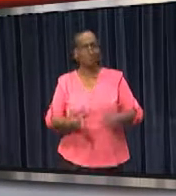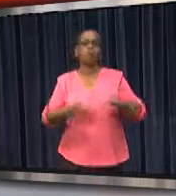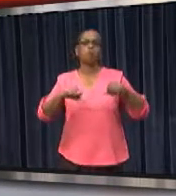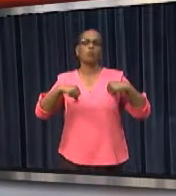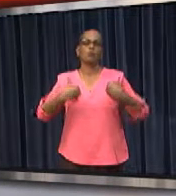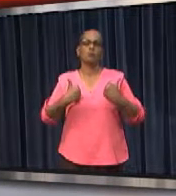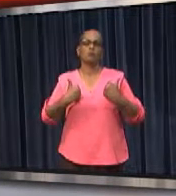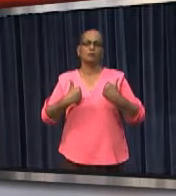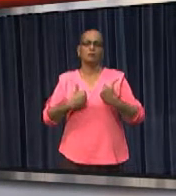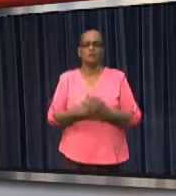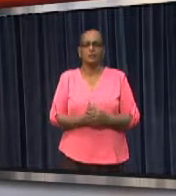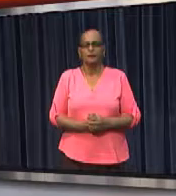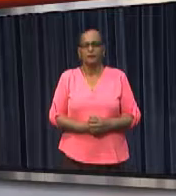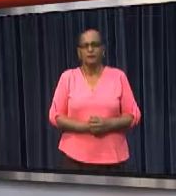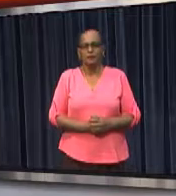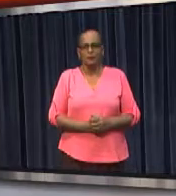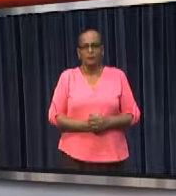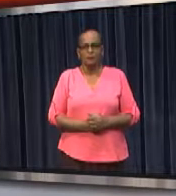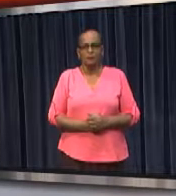already started.